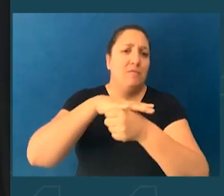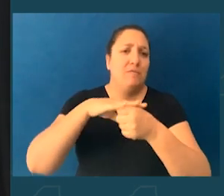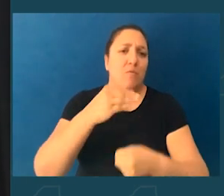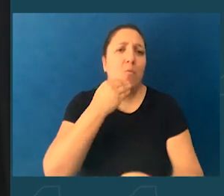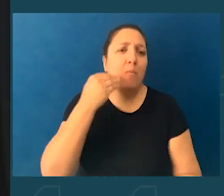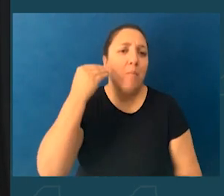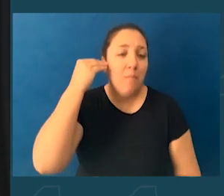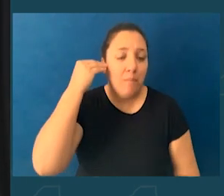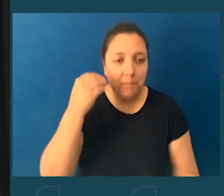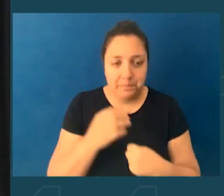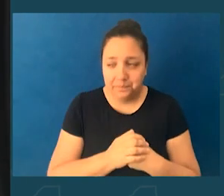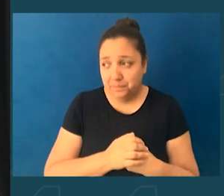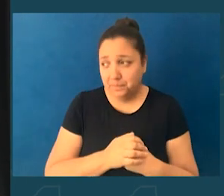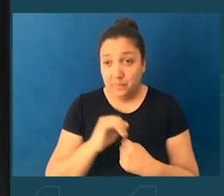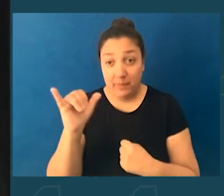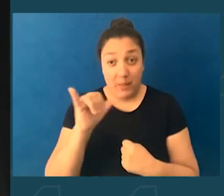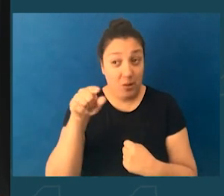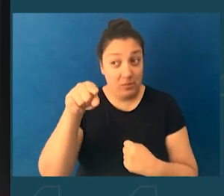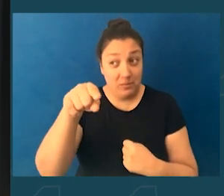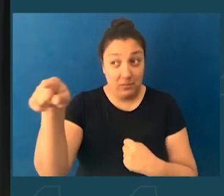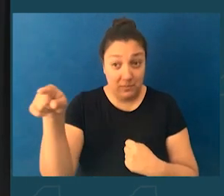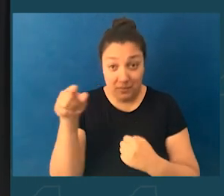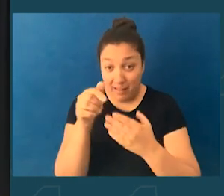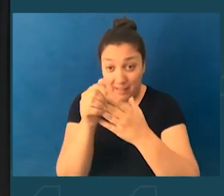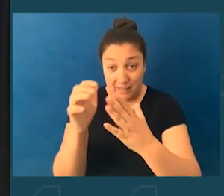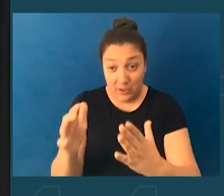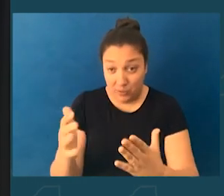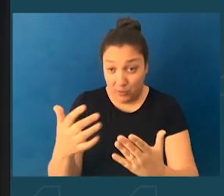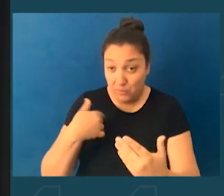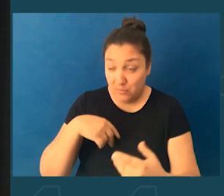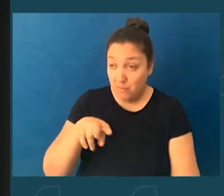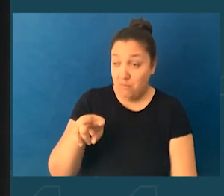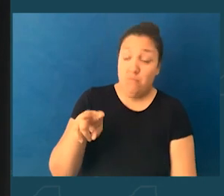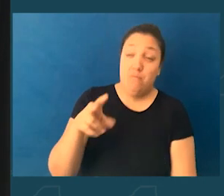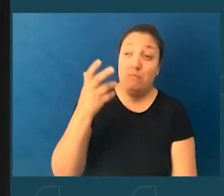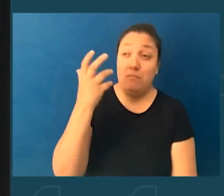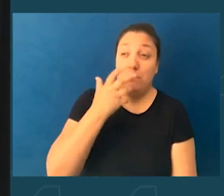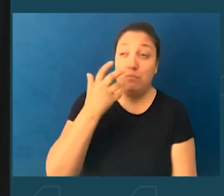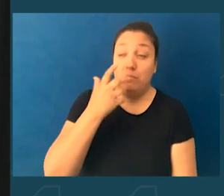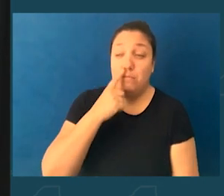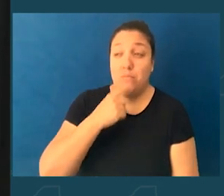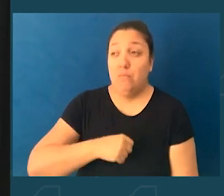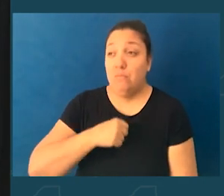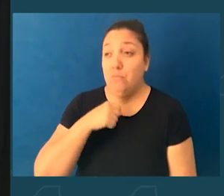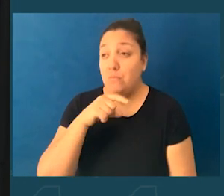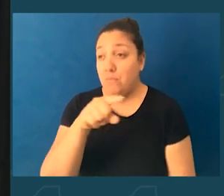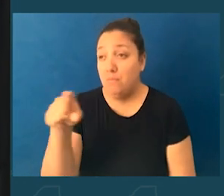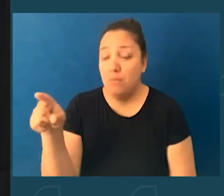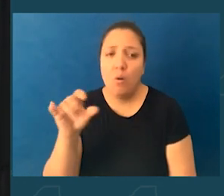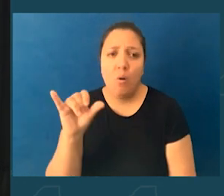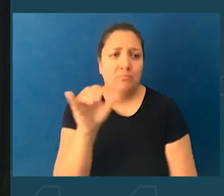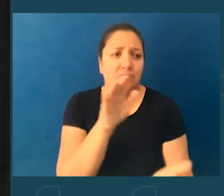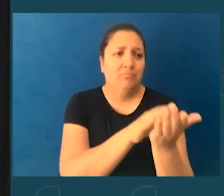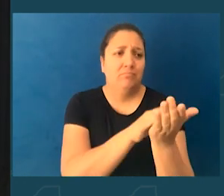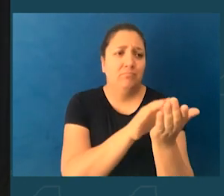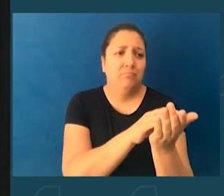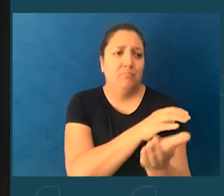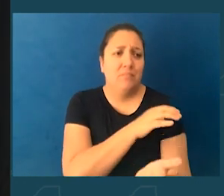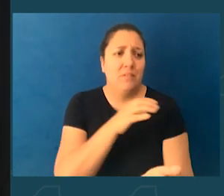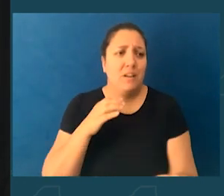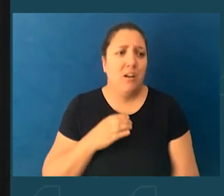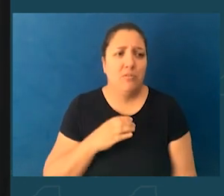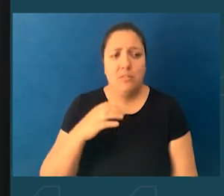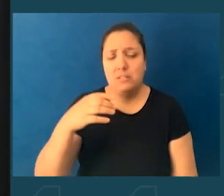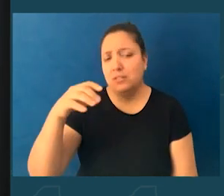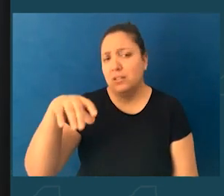leaders, people that I've come to work with for many, many years. And I want to give a special shout out to our Congressman, Brian Higgins. Brian, please stand